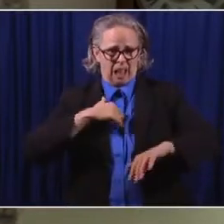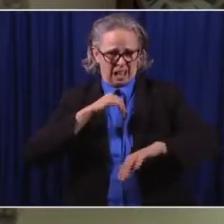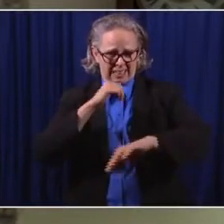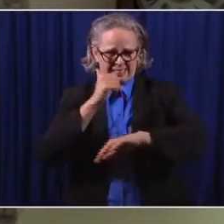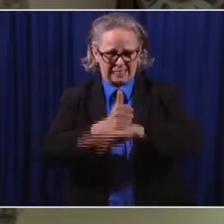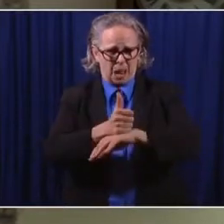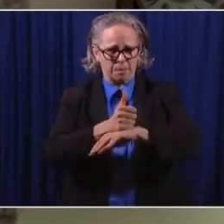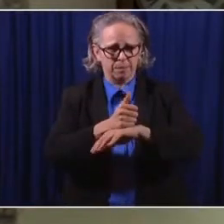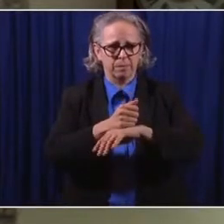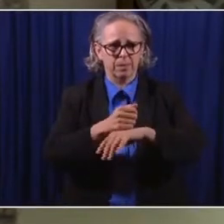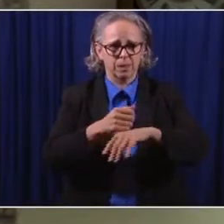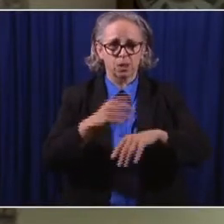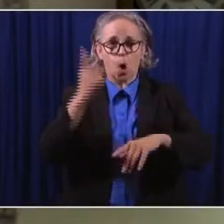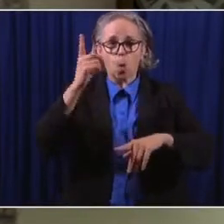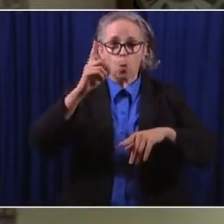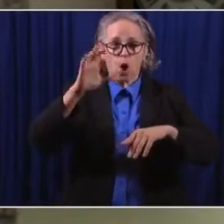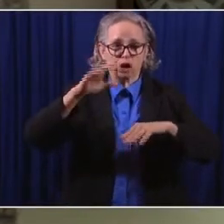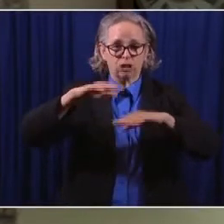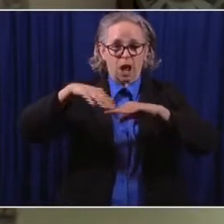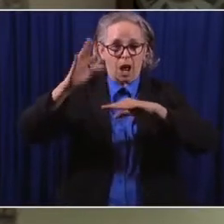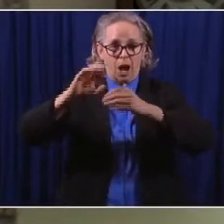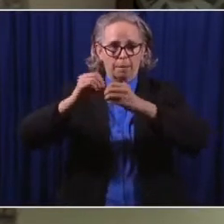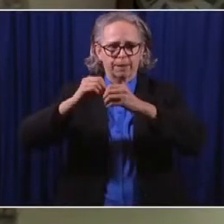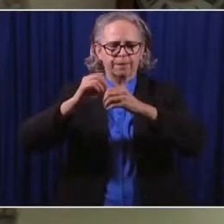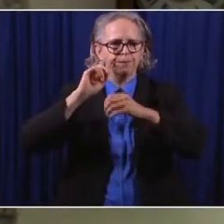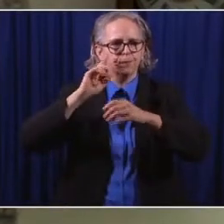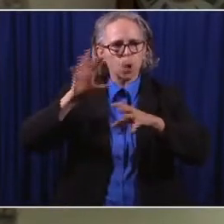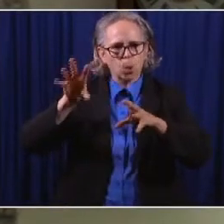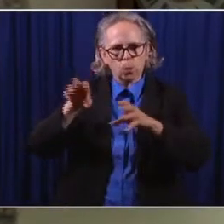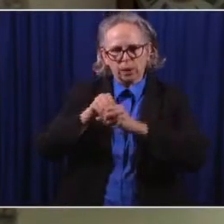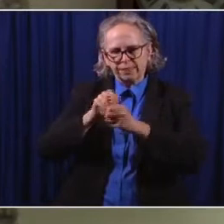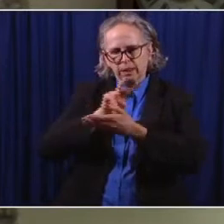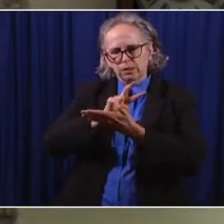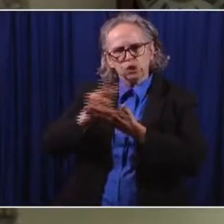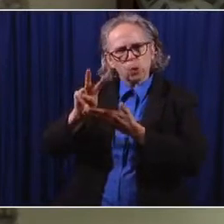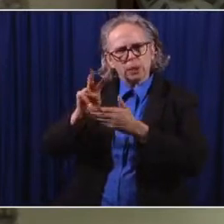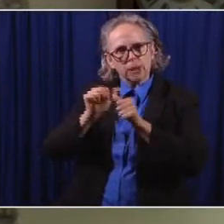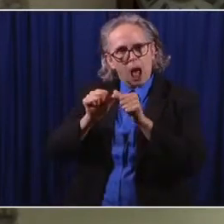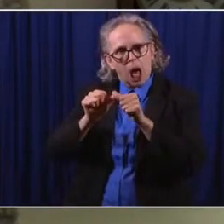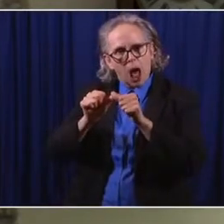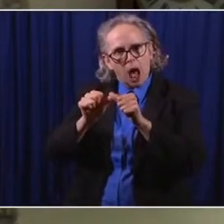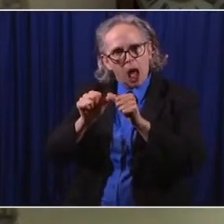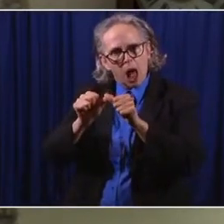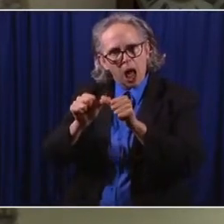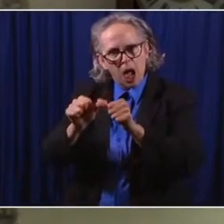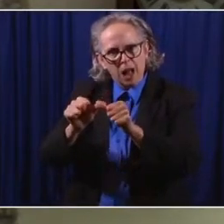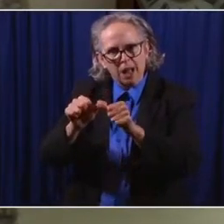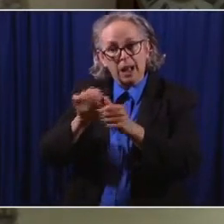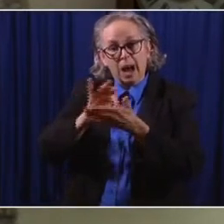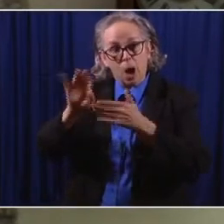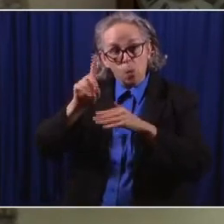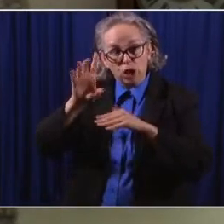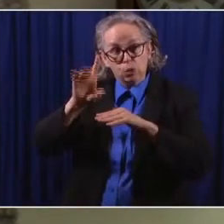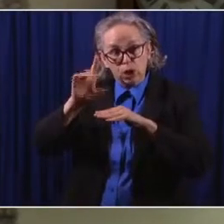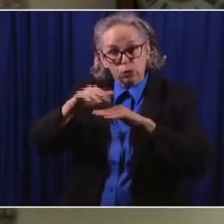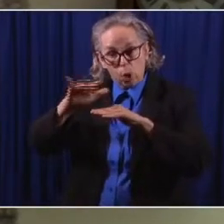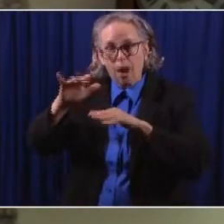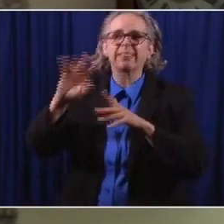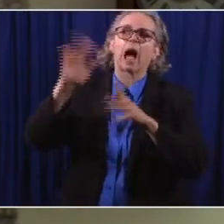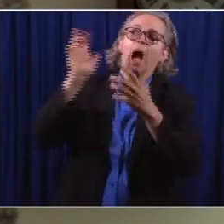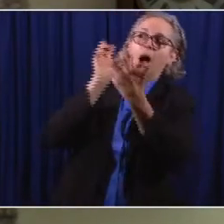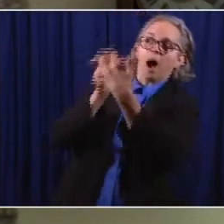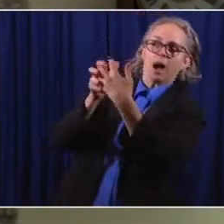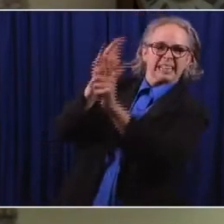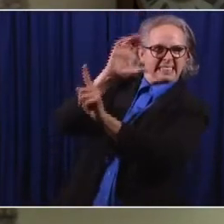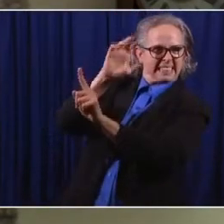or above for 2 straight weeks. So I can be corrected on that, and I'm sure someone will correct me quickly if I'm